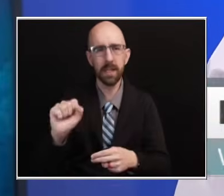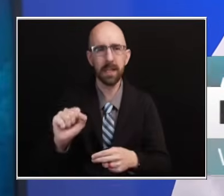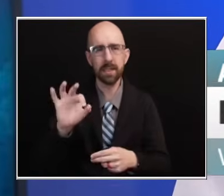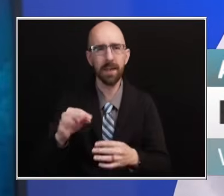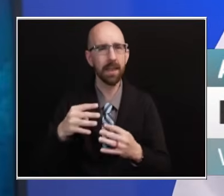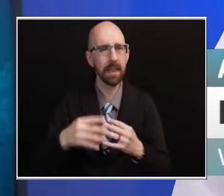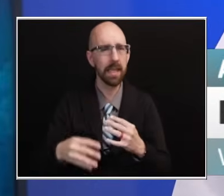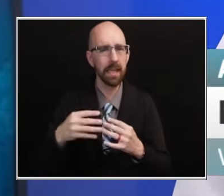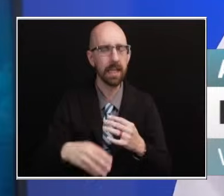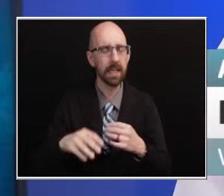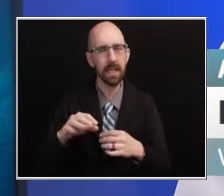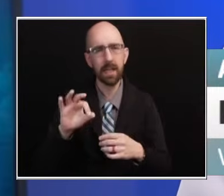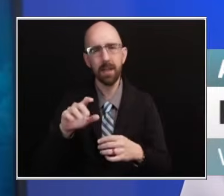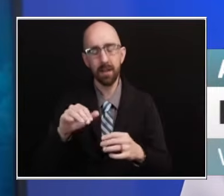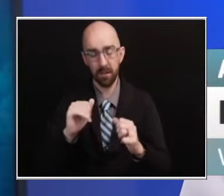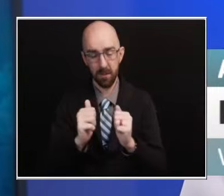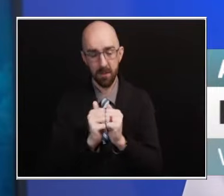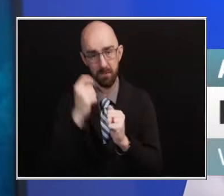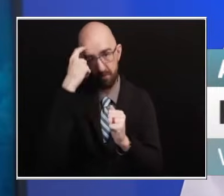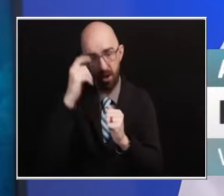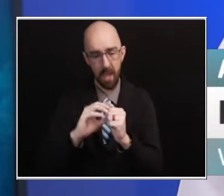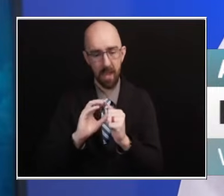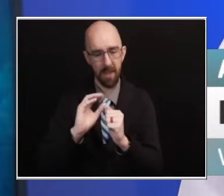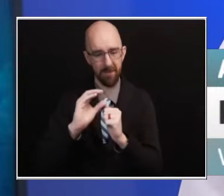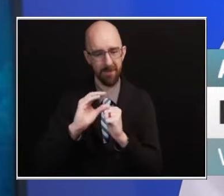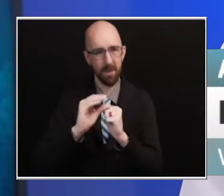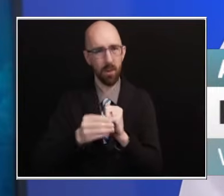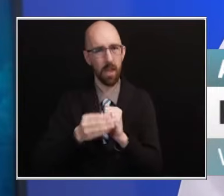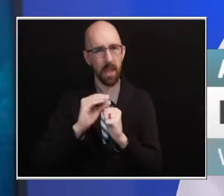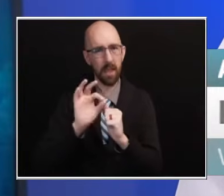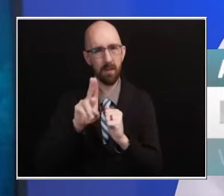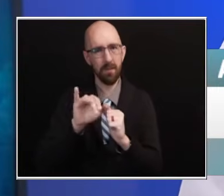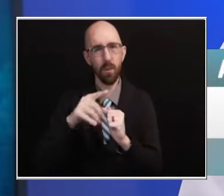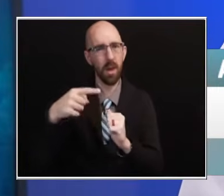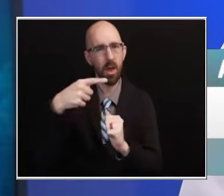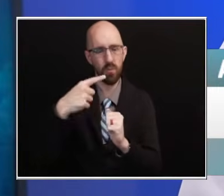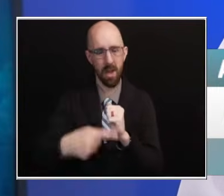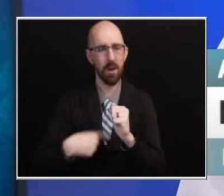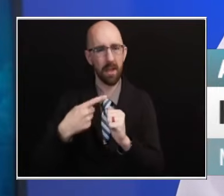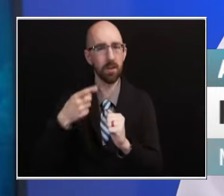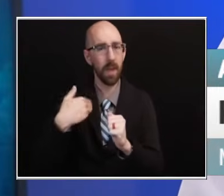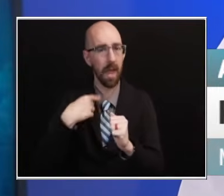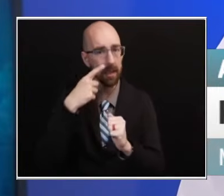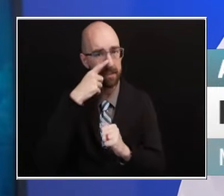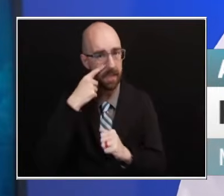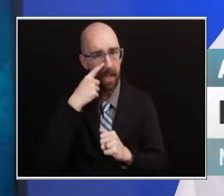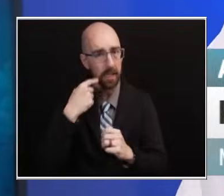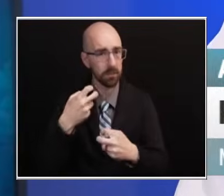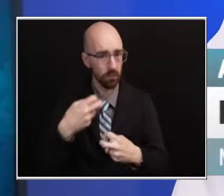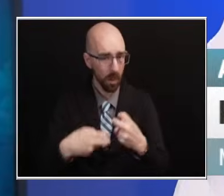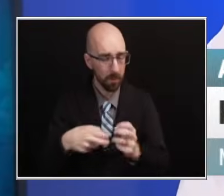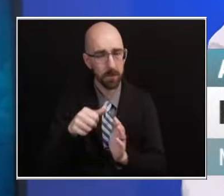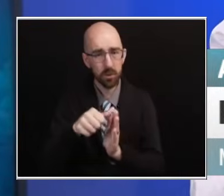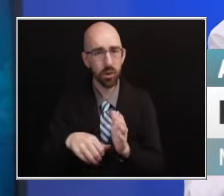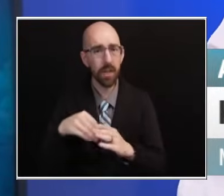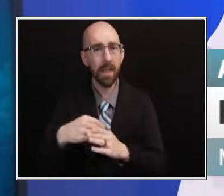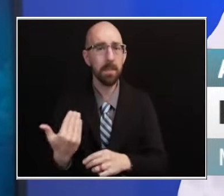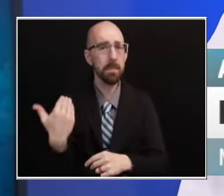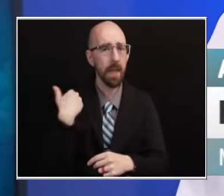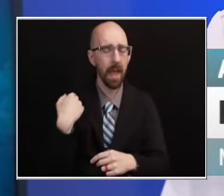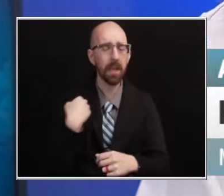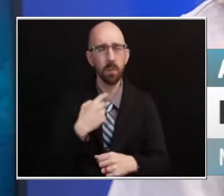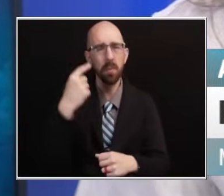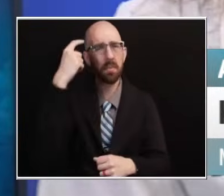is the fluid around your brain, and because Scott had had sinus problems and sinus surgeries in the past, we wondered if there was